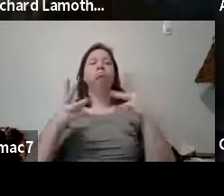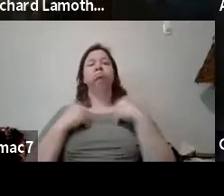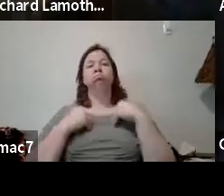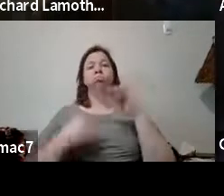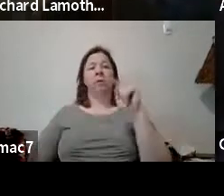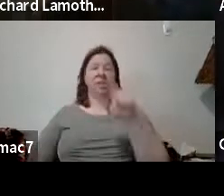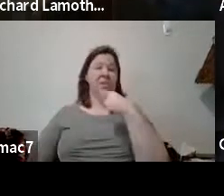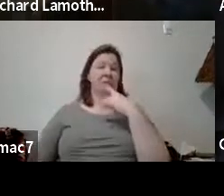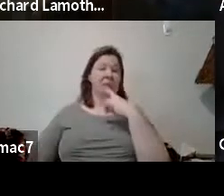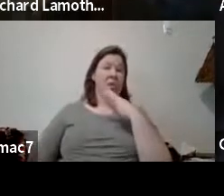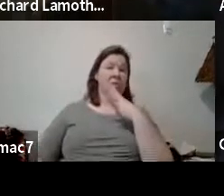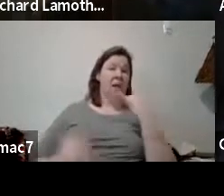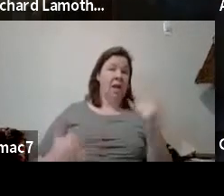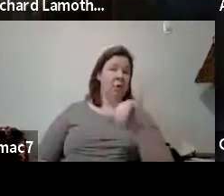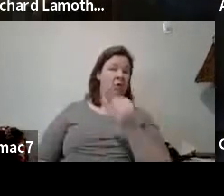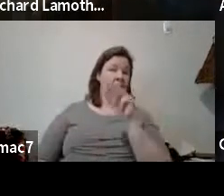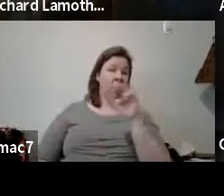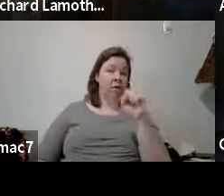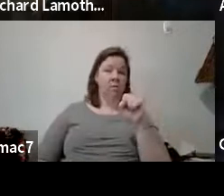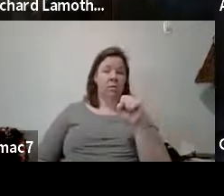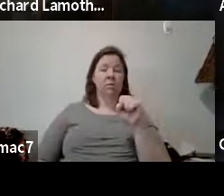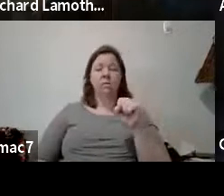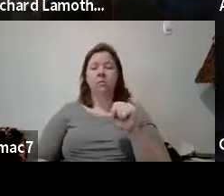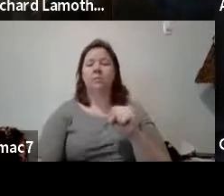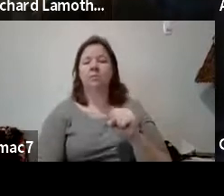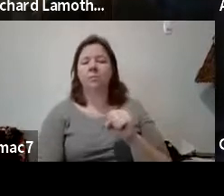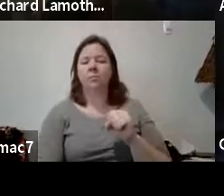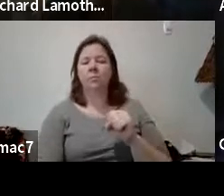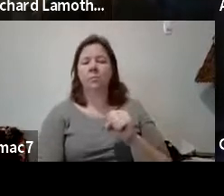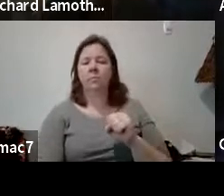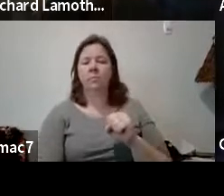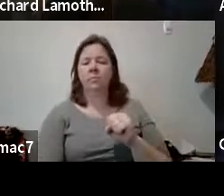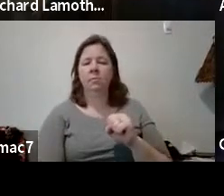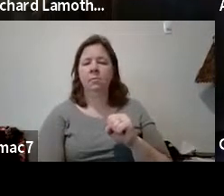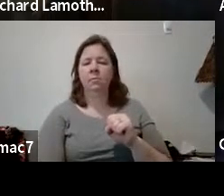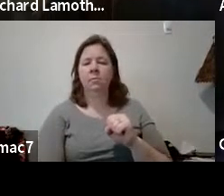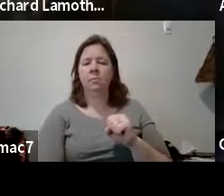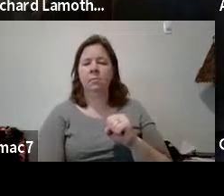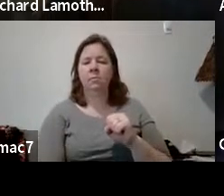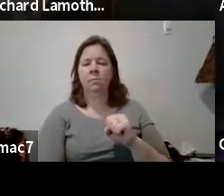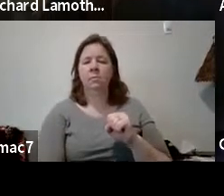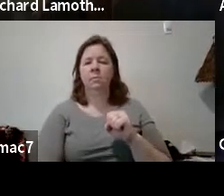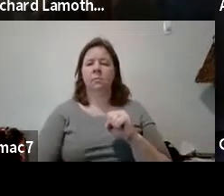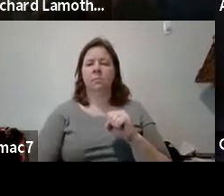it now, James, if you don't mind unmuting yourself so that everyone knows what to look forward to the end.